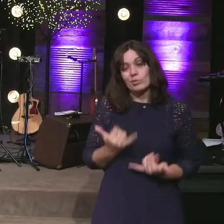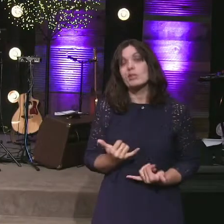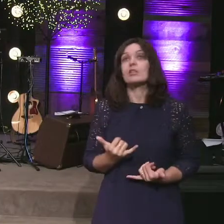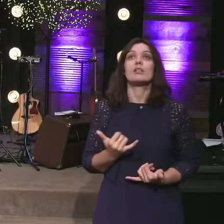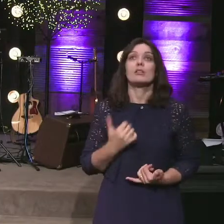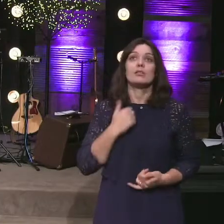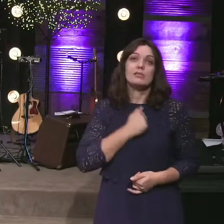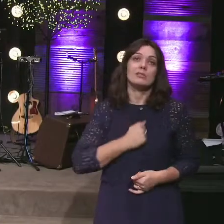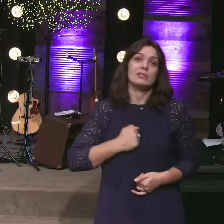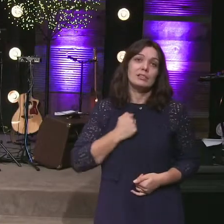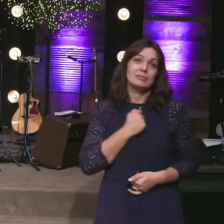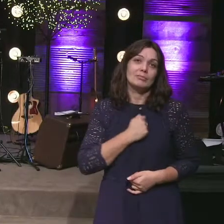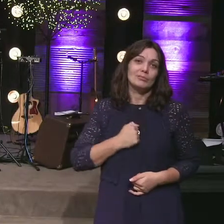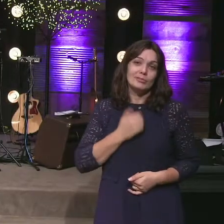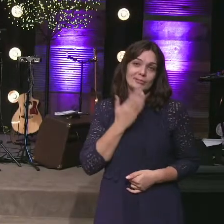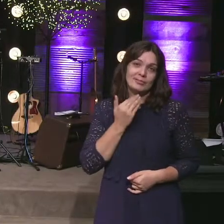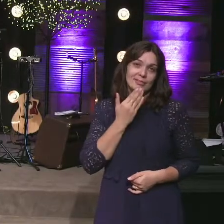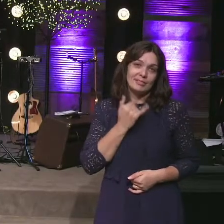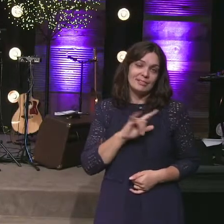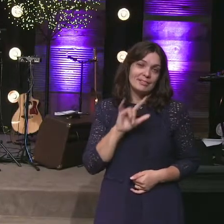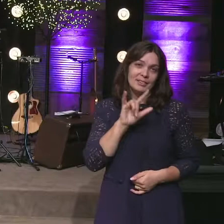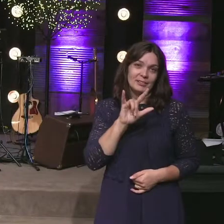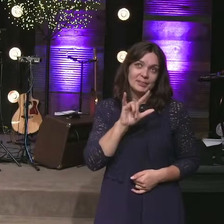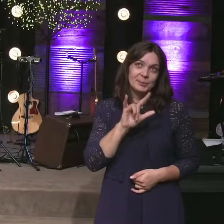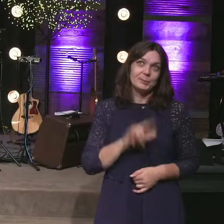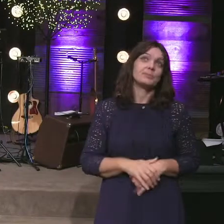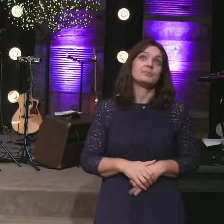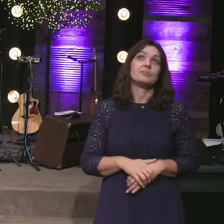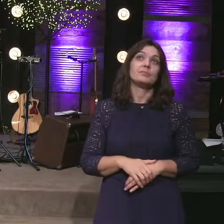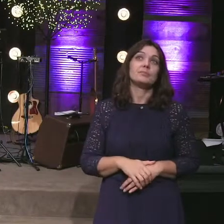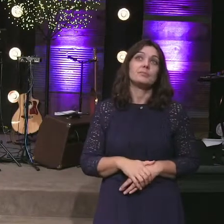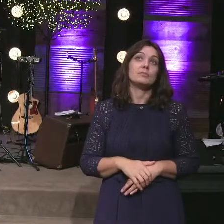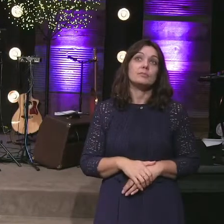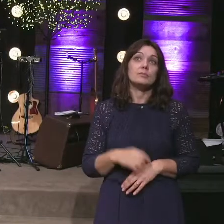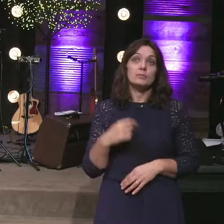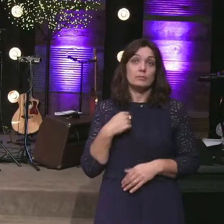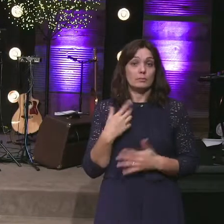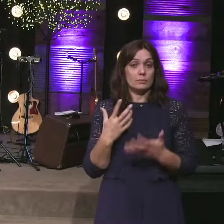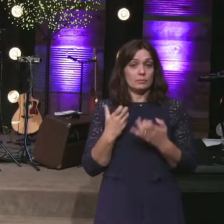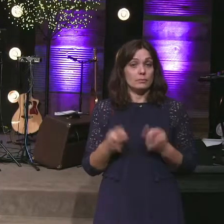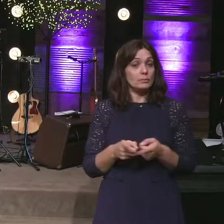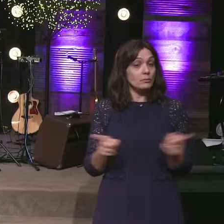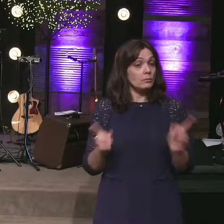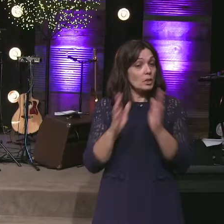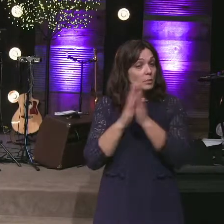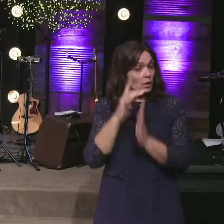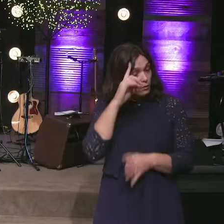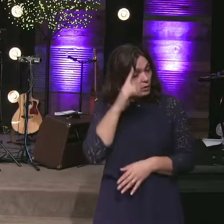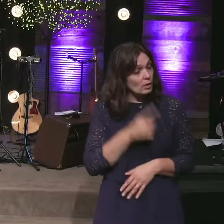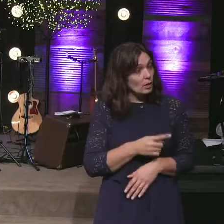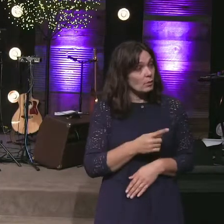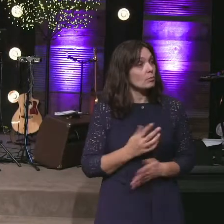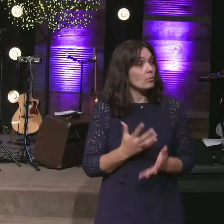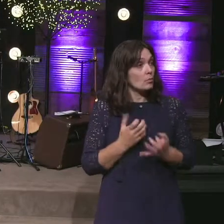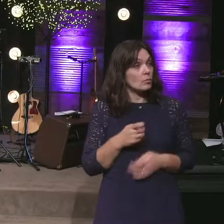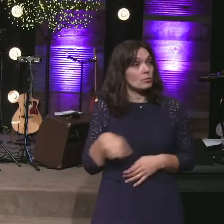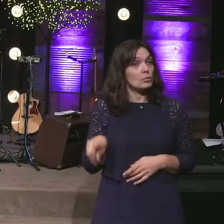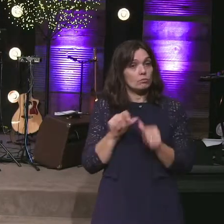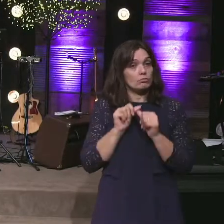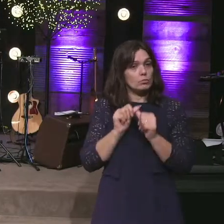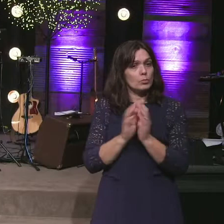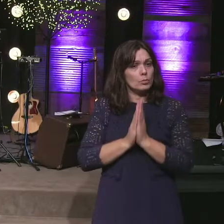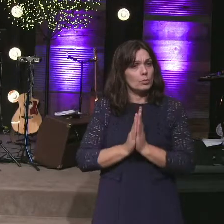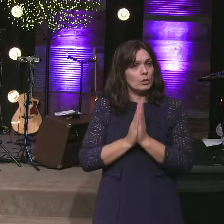sorry, doll. I love you. And I want you to pray for him. I want you to keep him in your prayers. He's in the